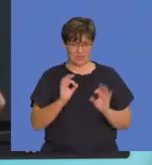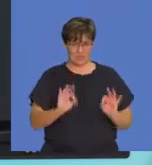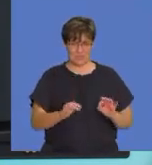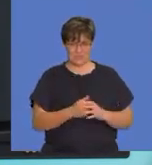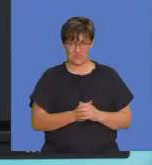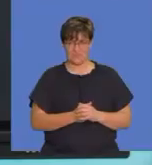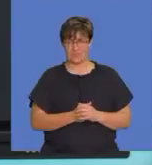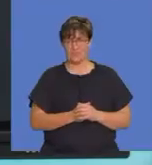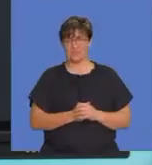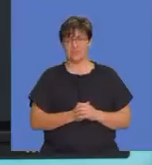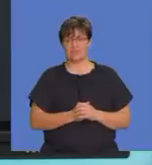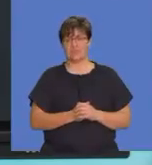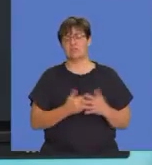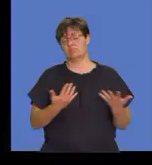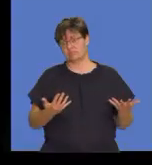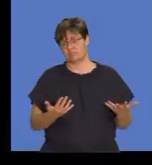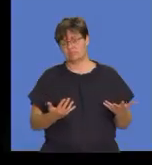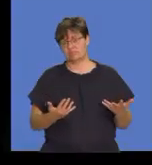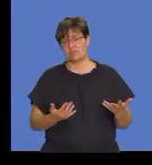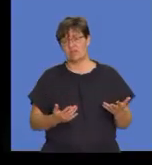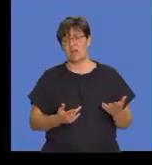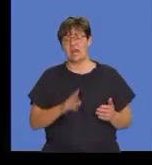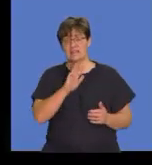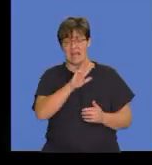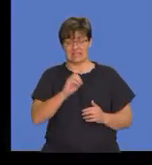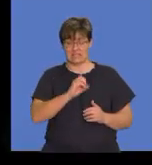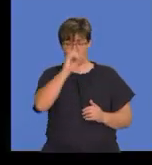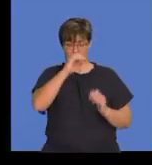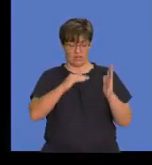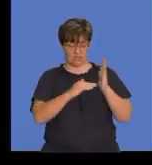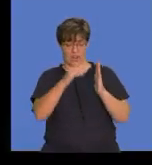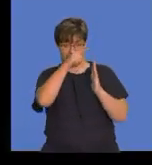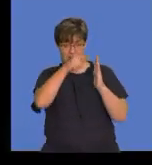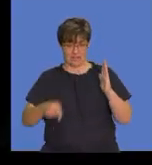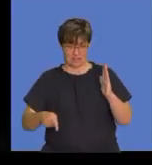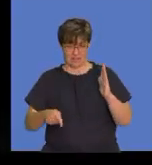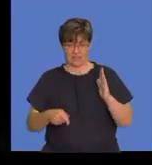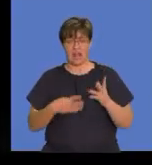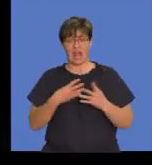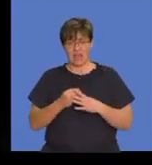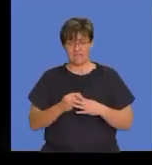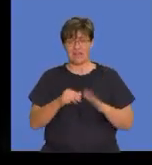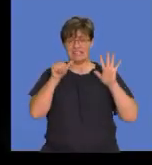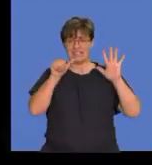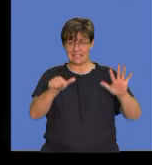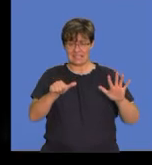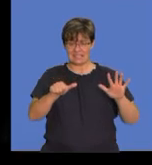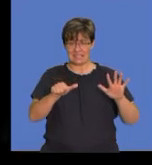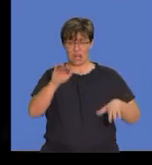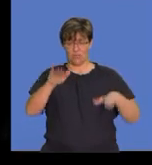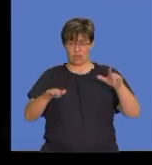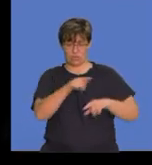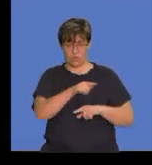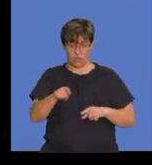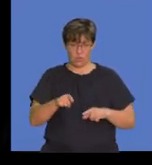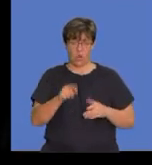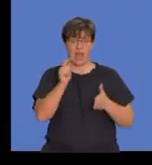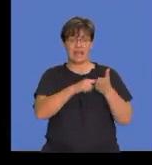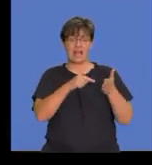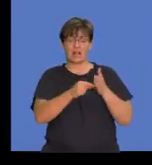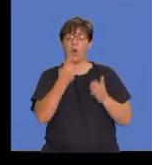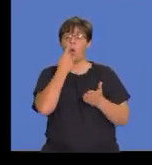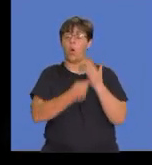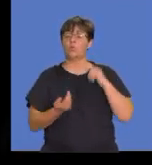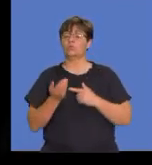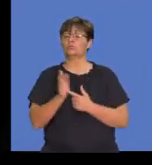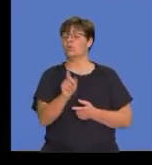we can use so far. Now, for a right-angled triangle, although there are 6 ratios,